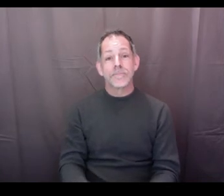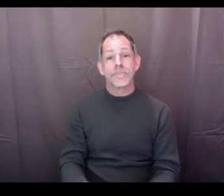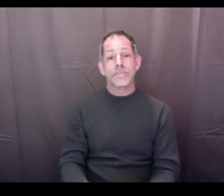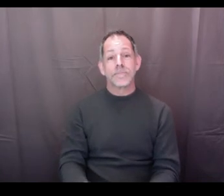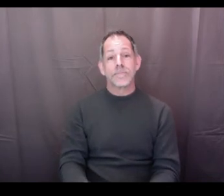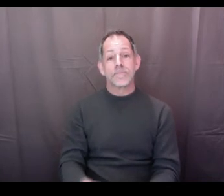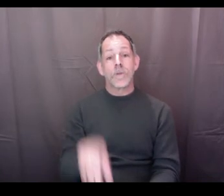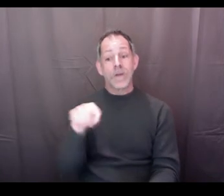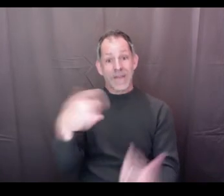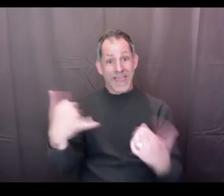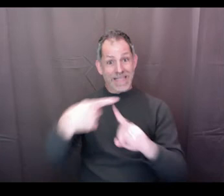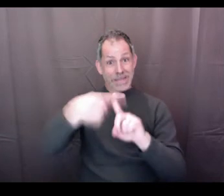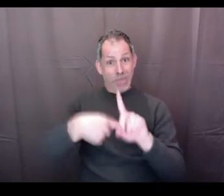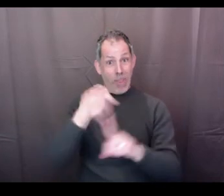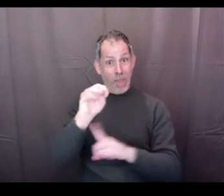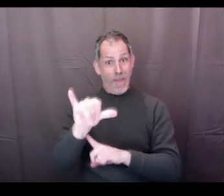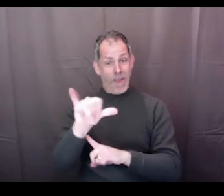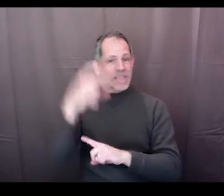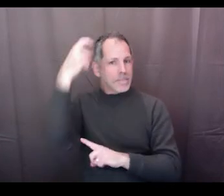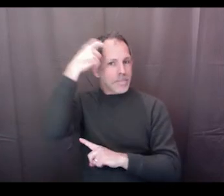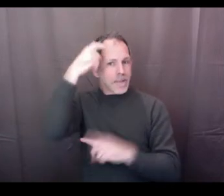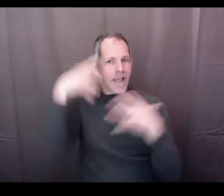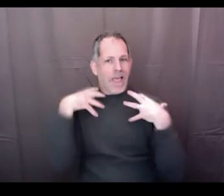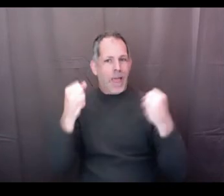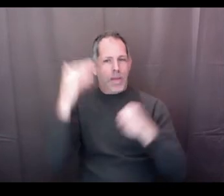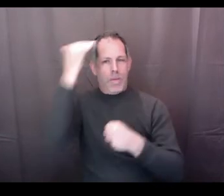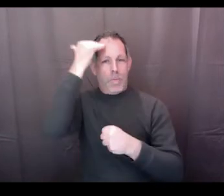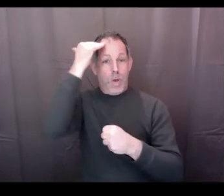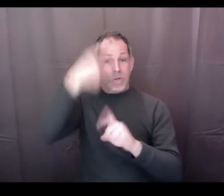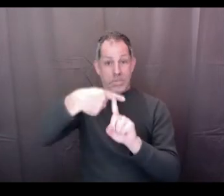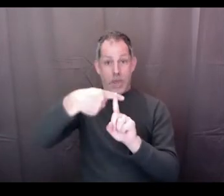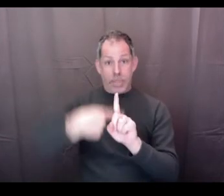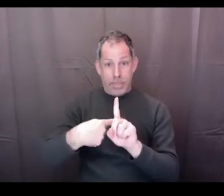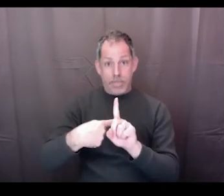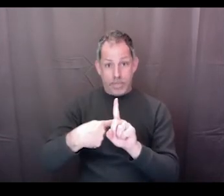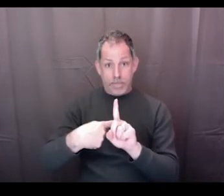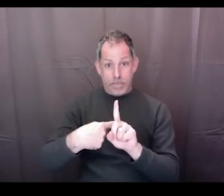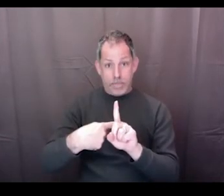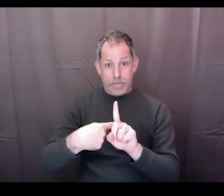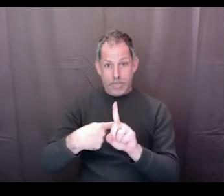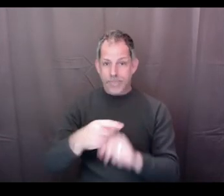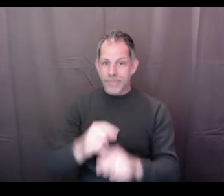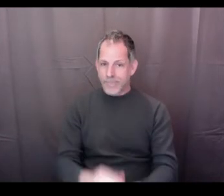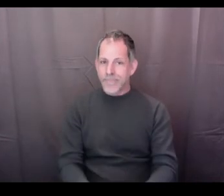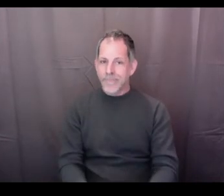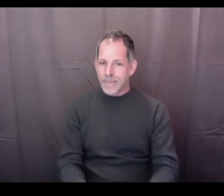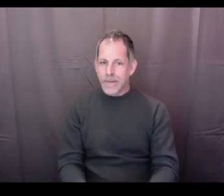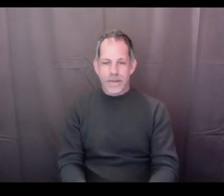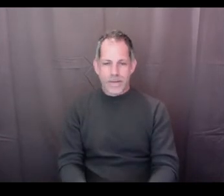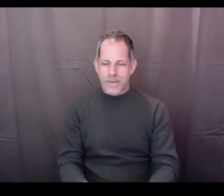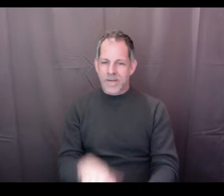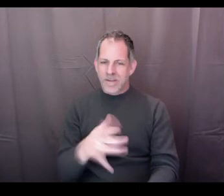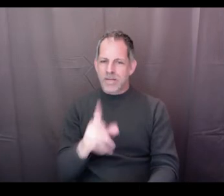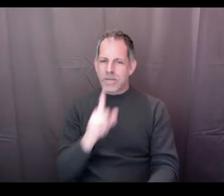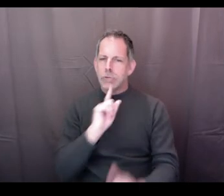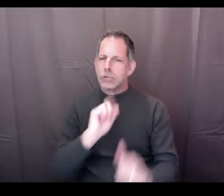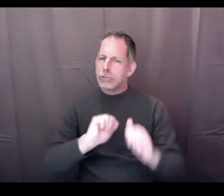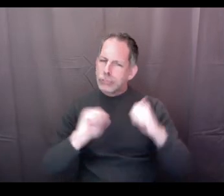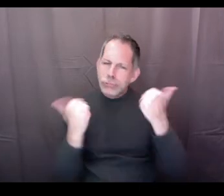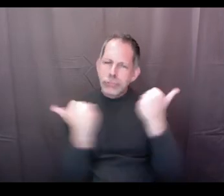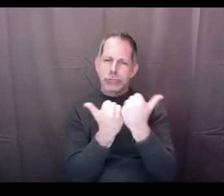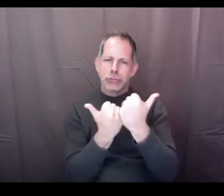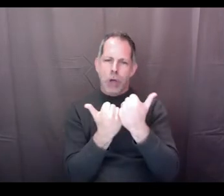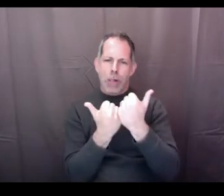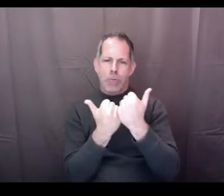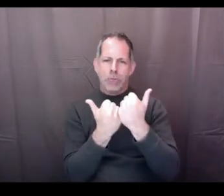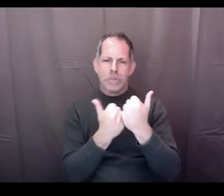happens to be Mental Health Awareness Month. So it's fortuitous that I'm talking this morning. So this is really